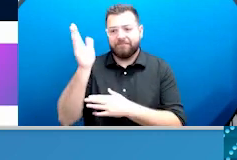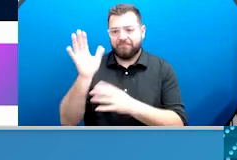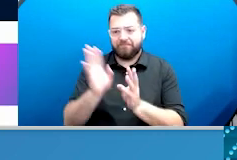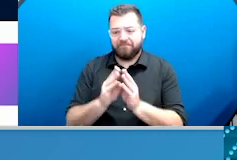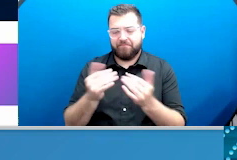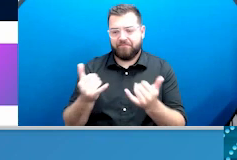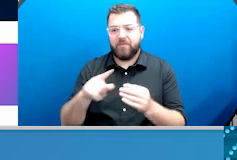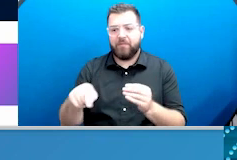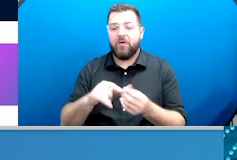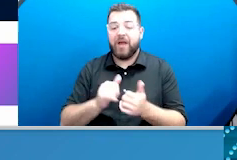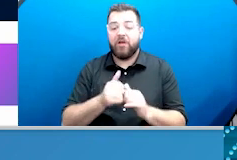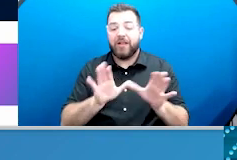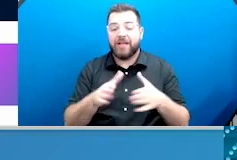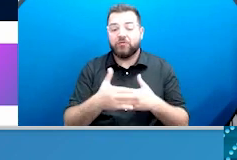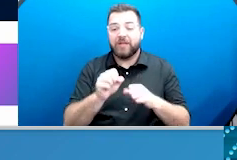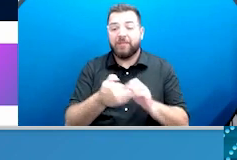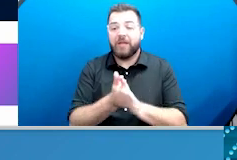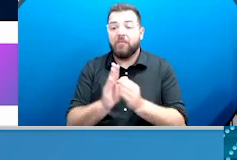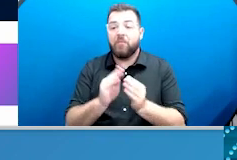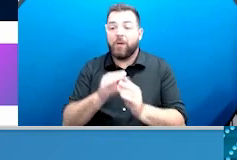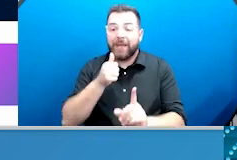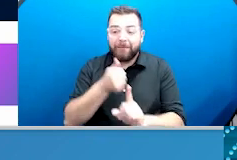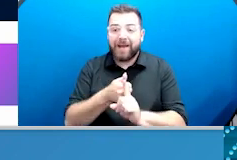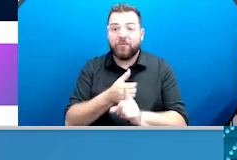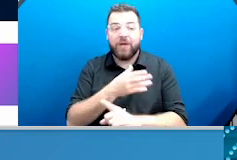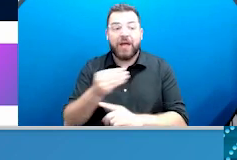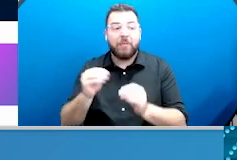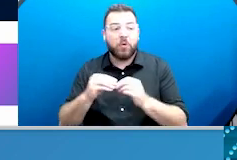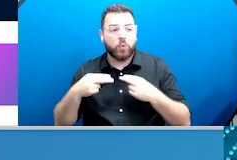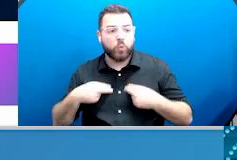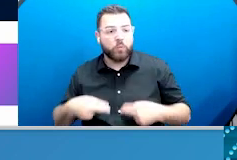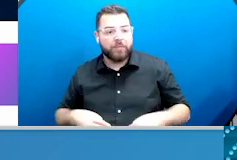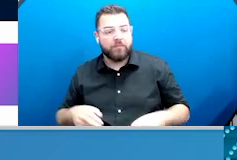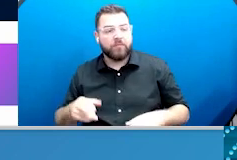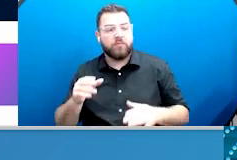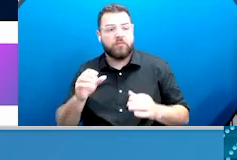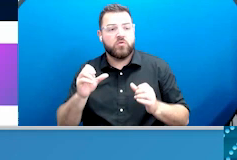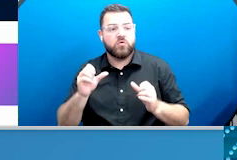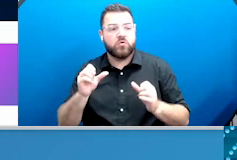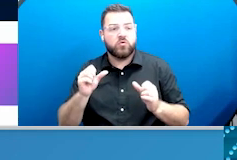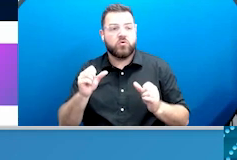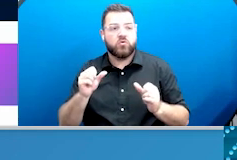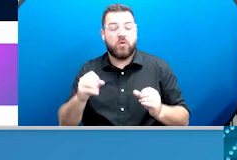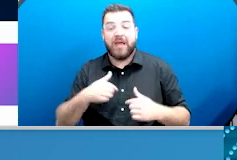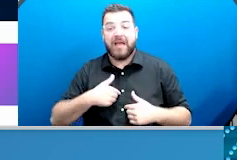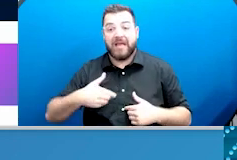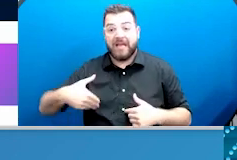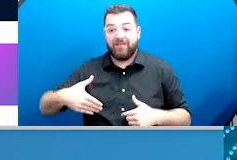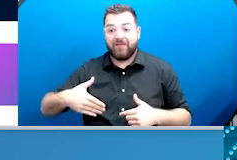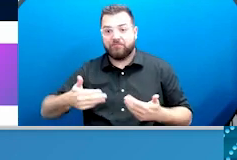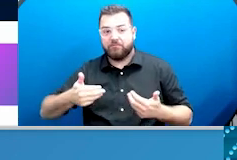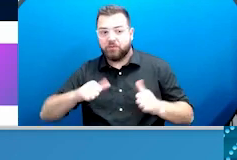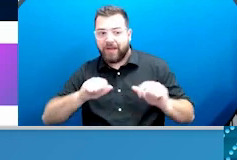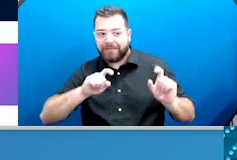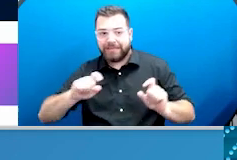impactful and more human. And so I feel I haven't experimented with this yet or not,